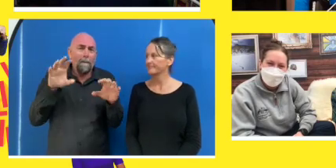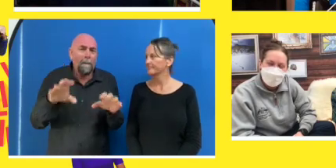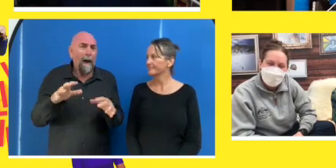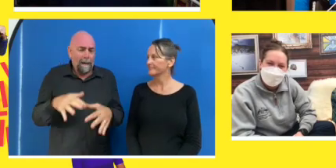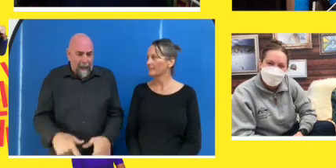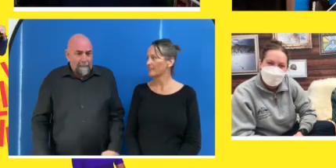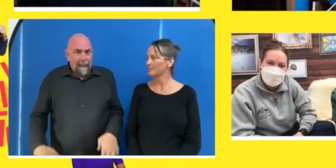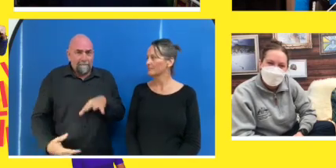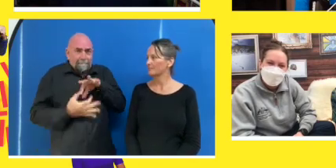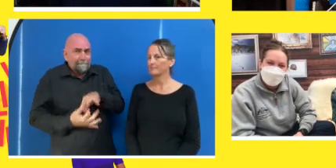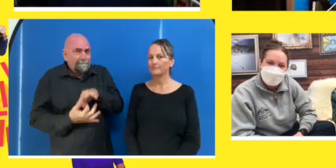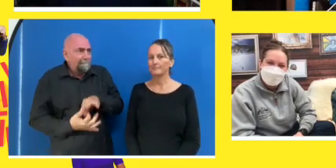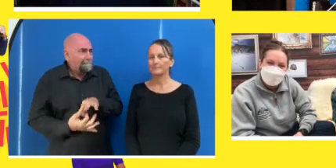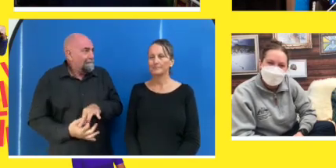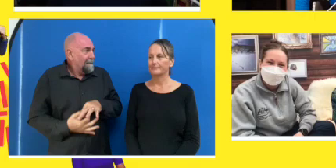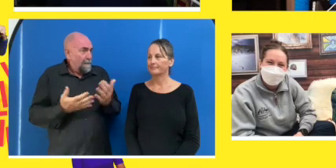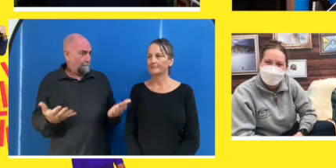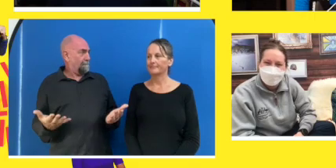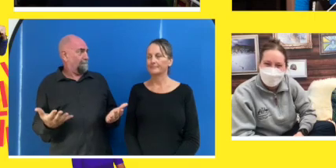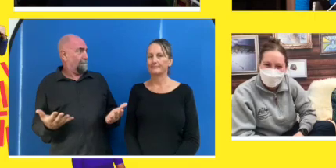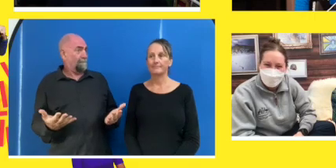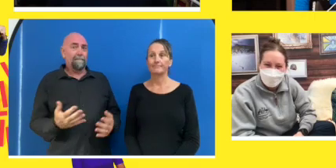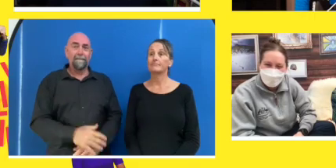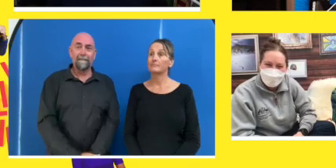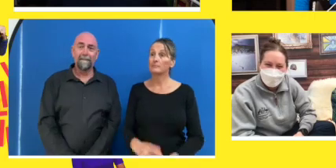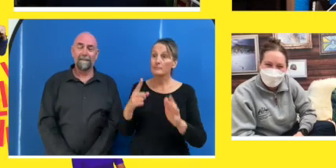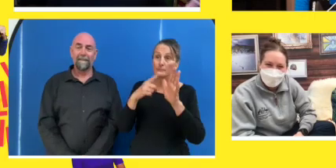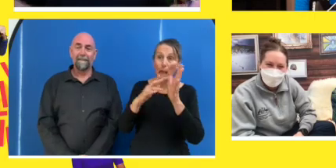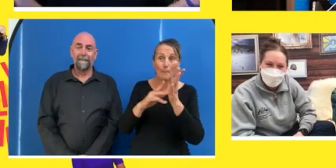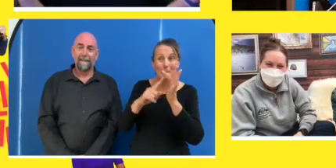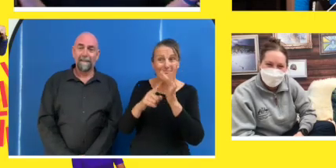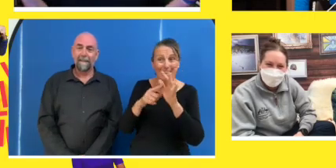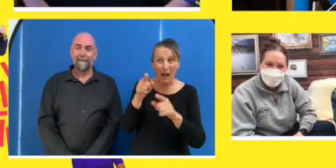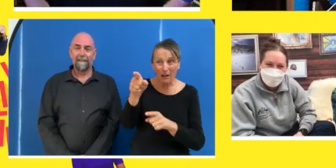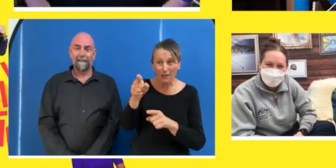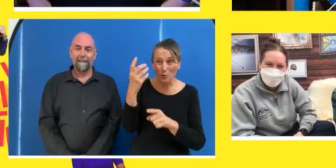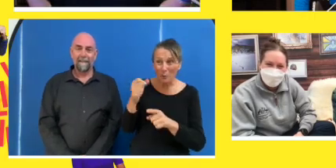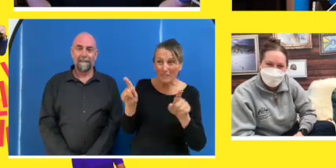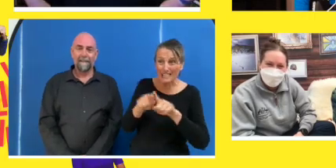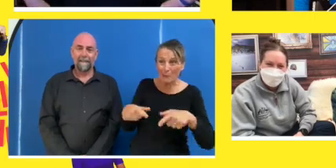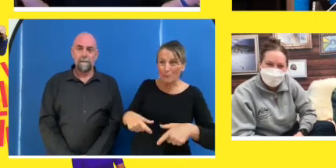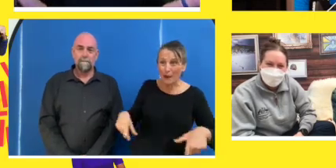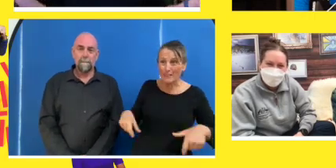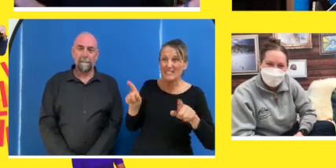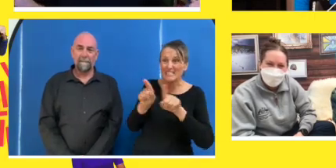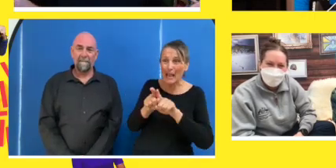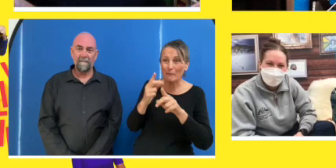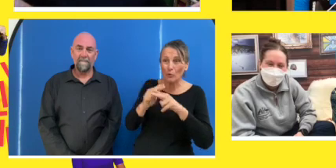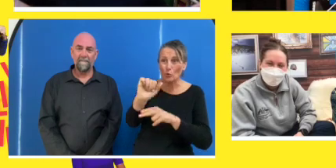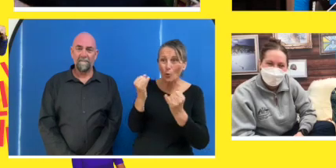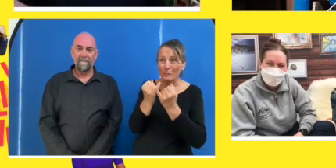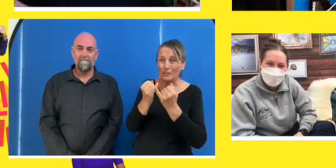hell, you athletes and your absolute obsession with wearing the same underwear all the time. This is a Kurt Fearnley thing. This is a Kurt Fearnley thing